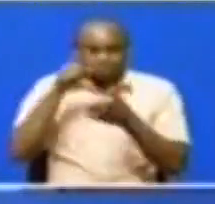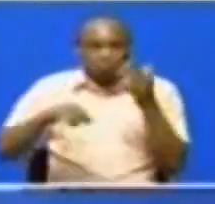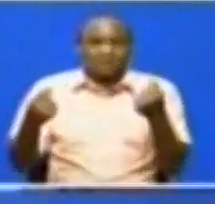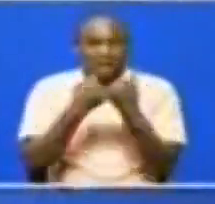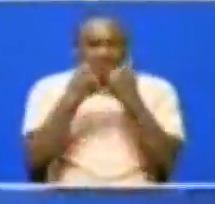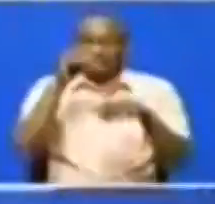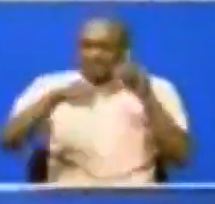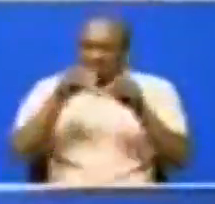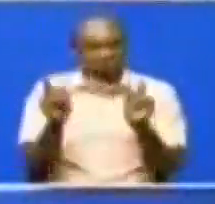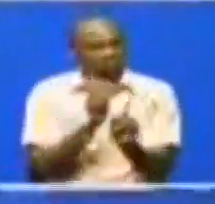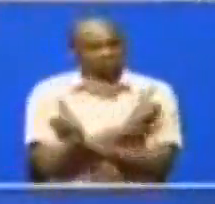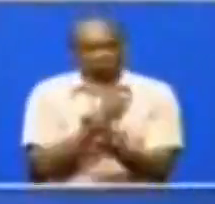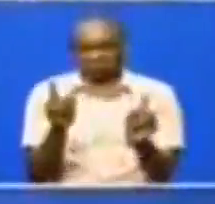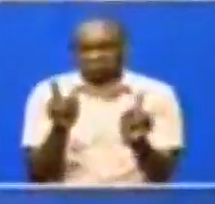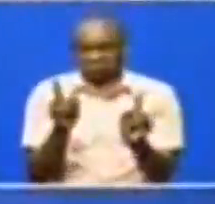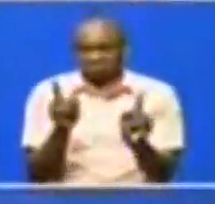happened in the last election.